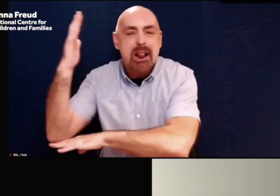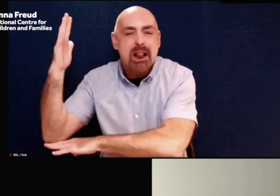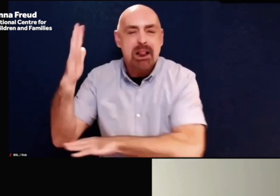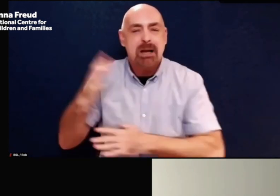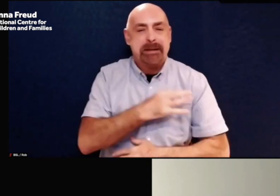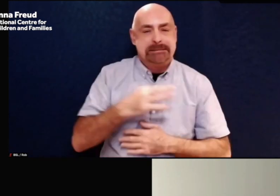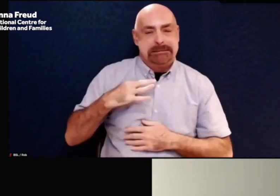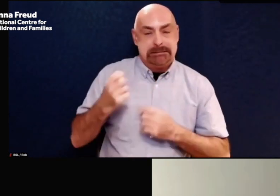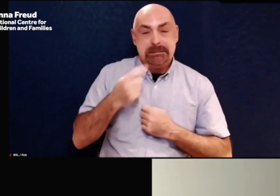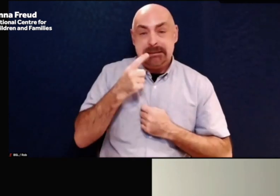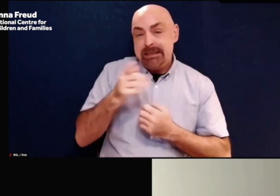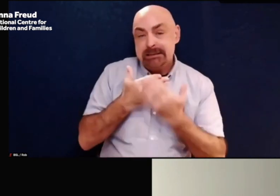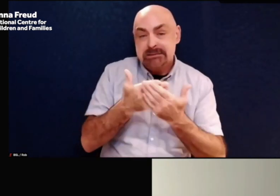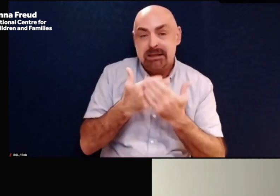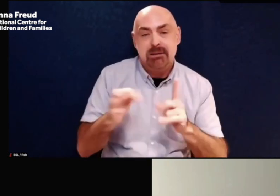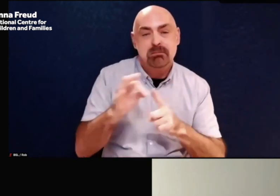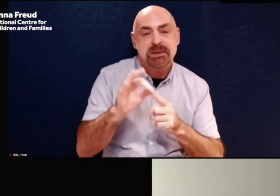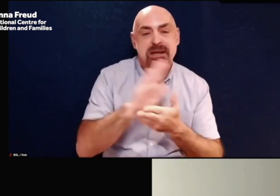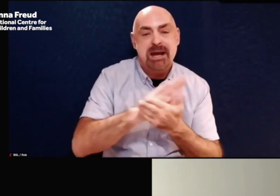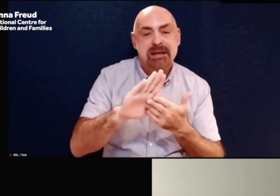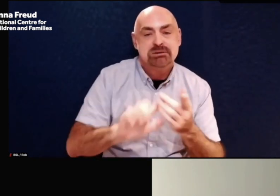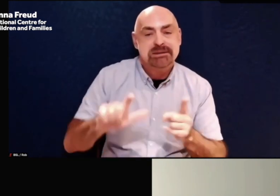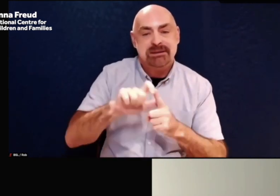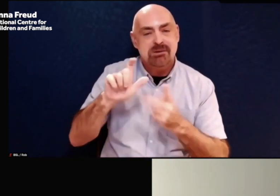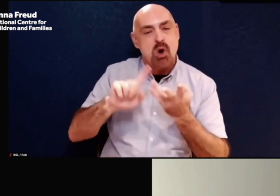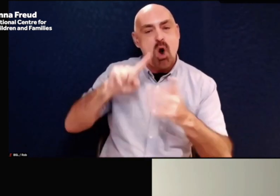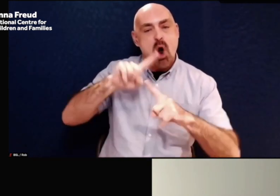to study for a doctorate at Oxford University.